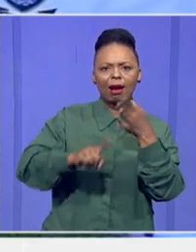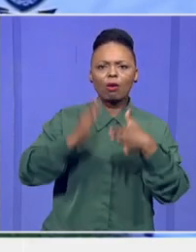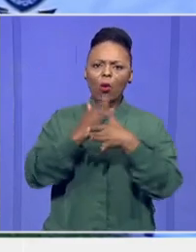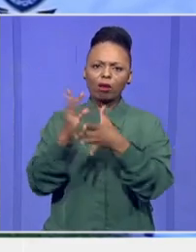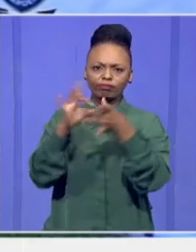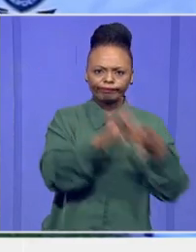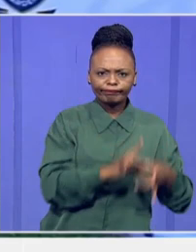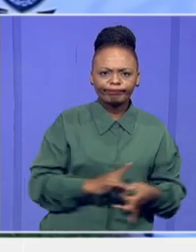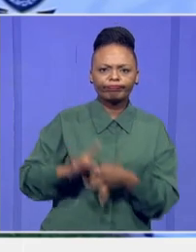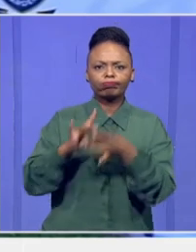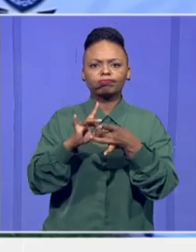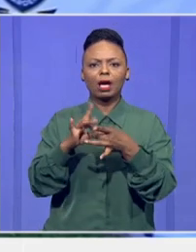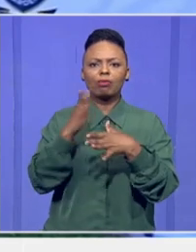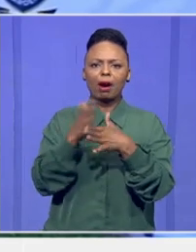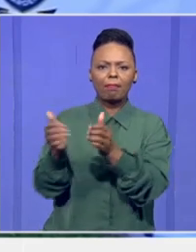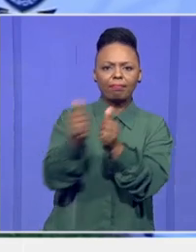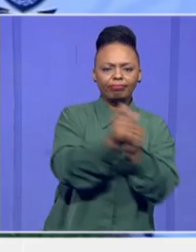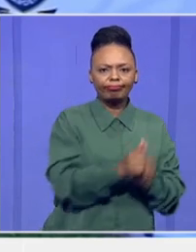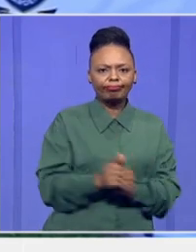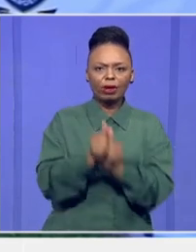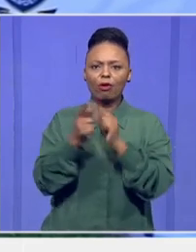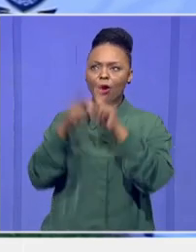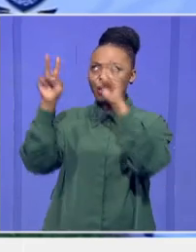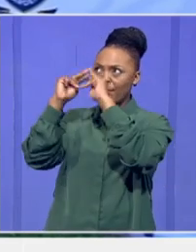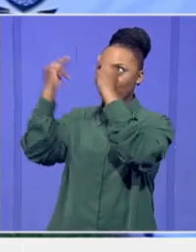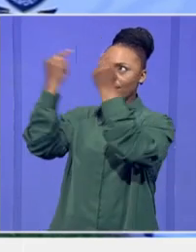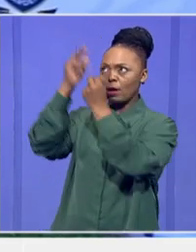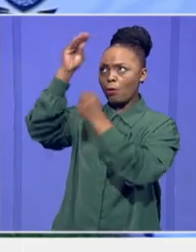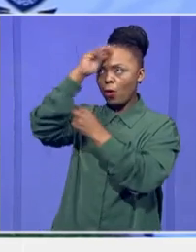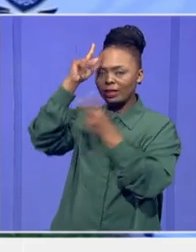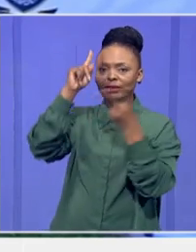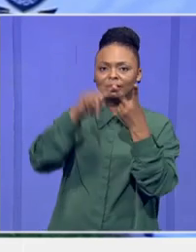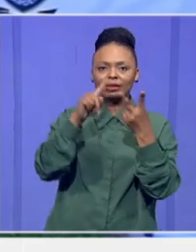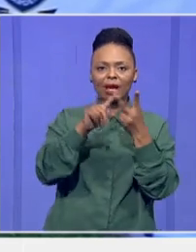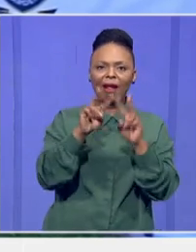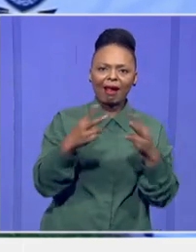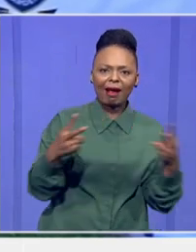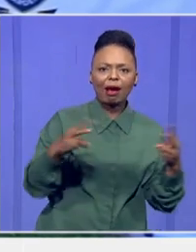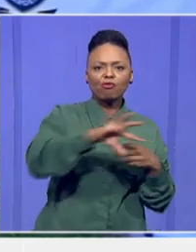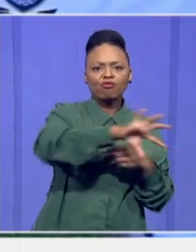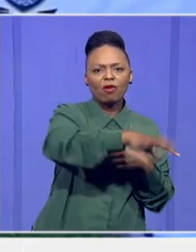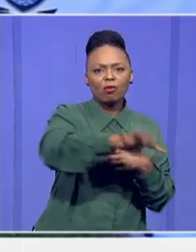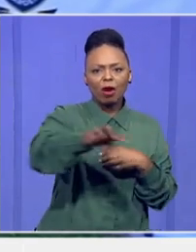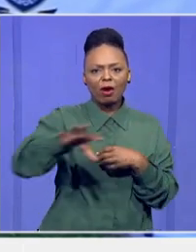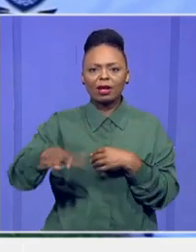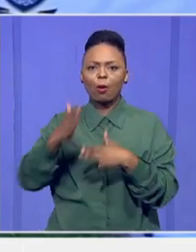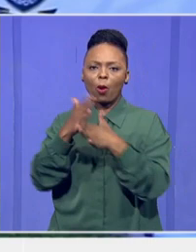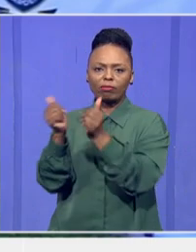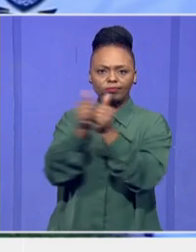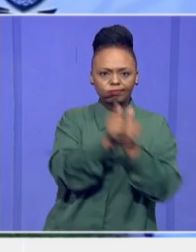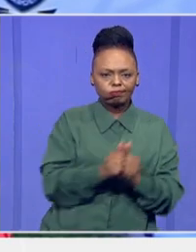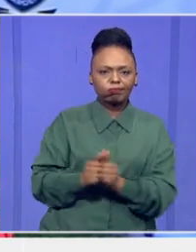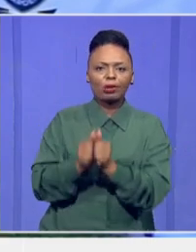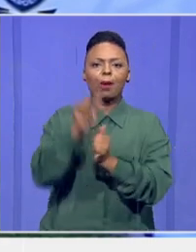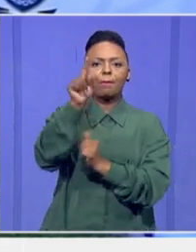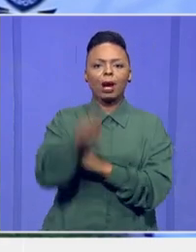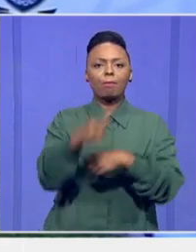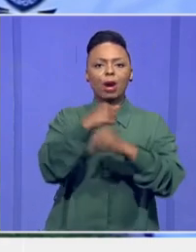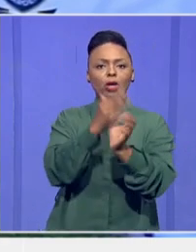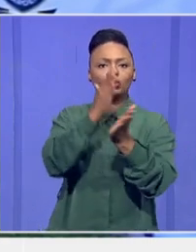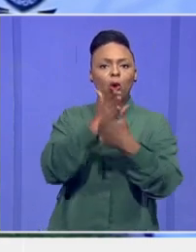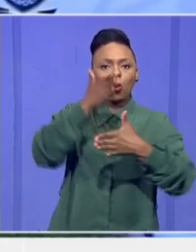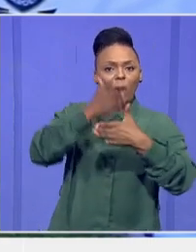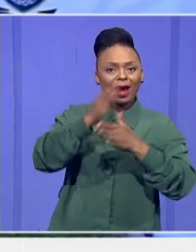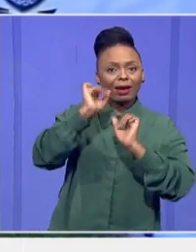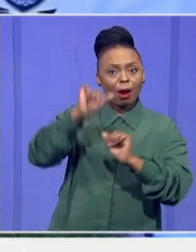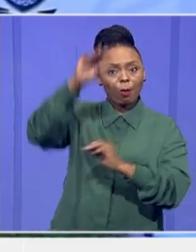effort between national police as well as various provinces to ensure that the work of the